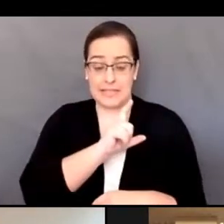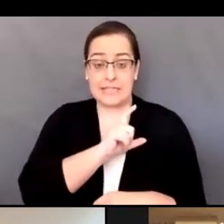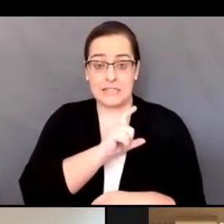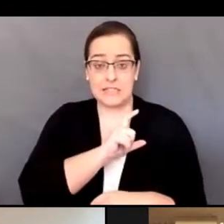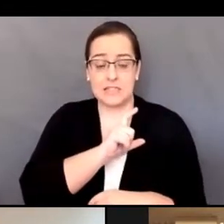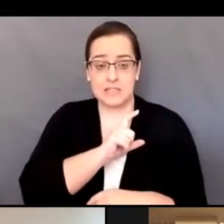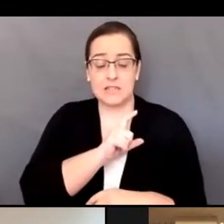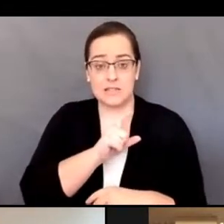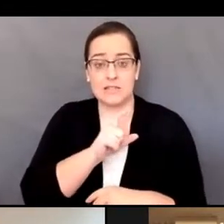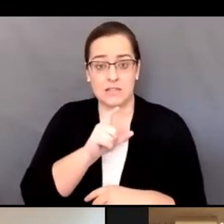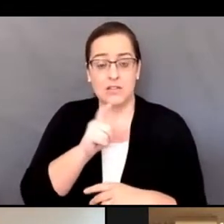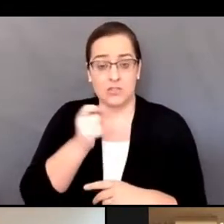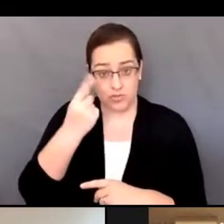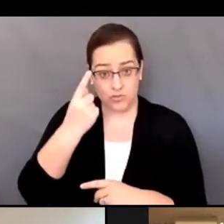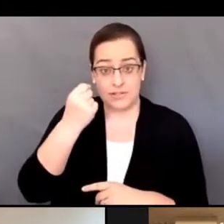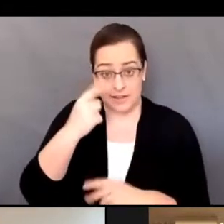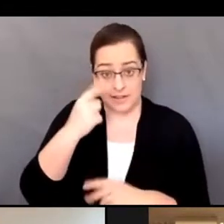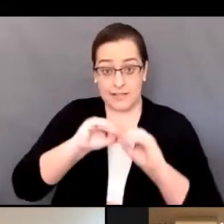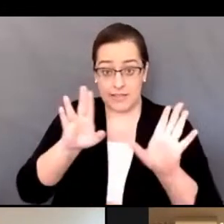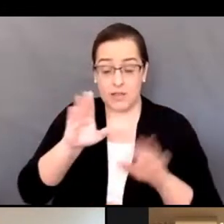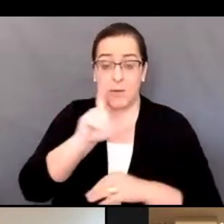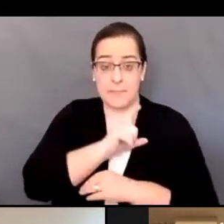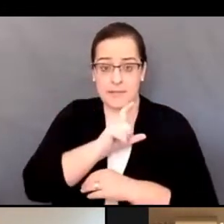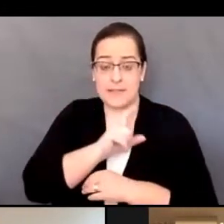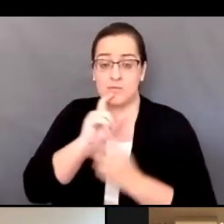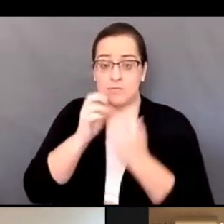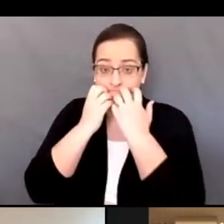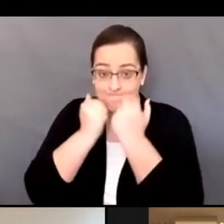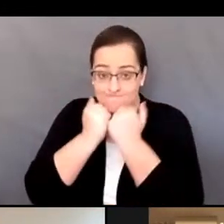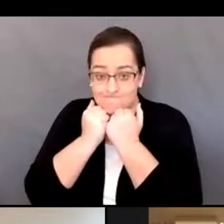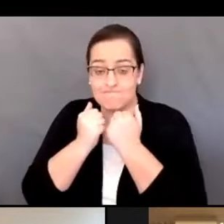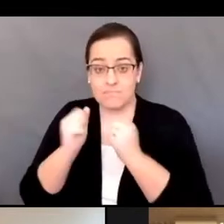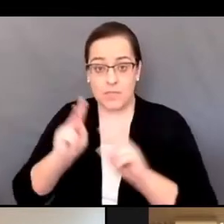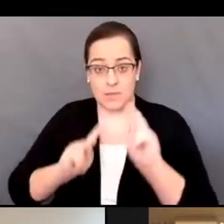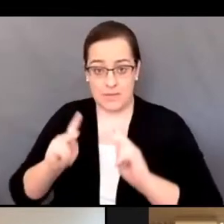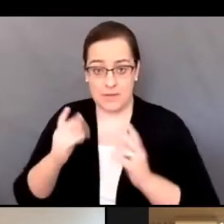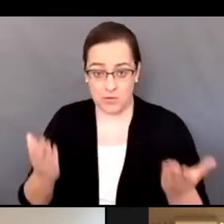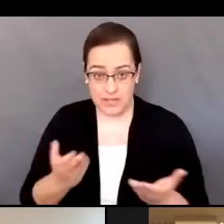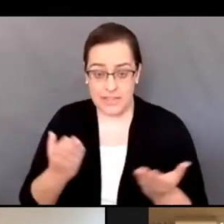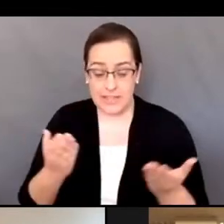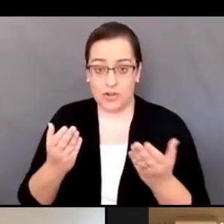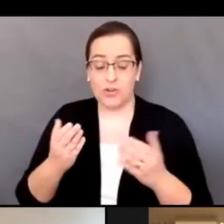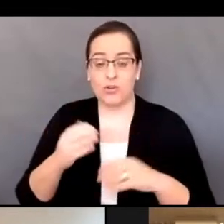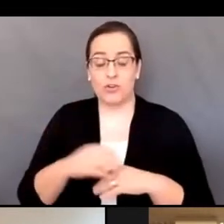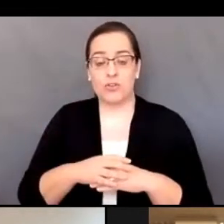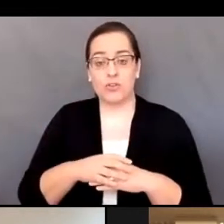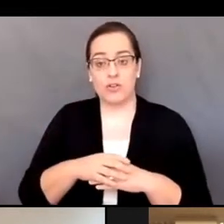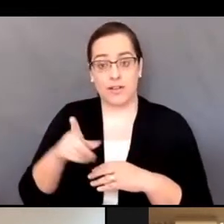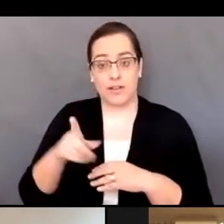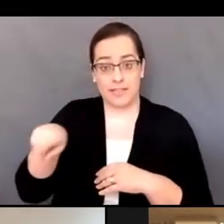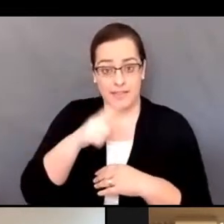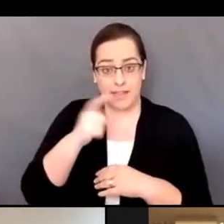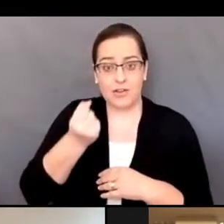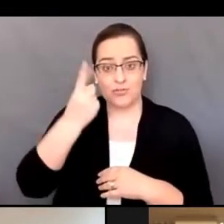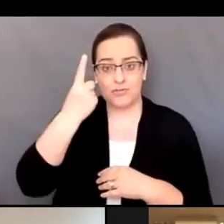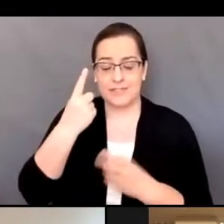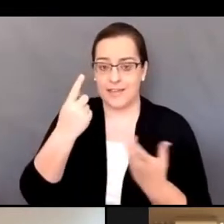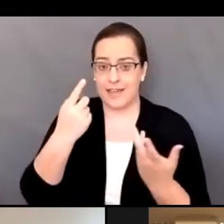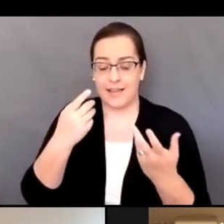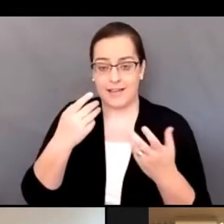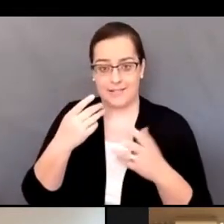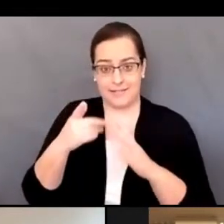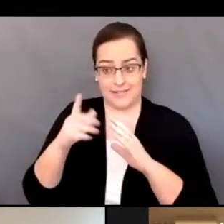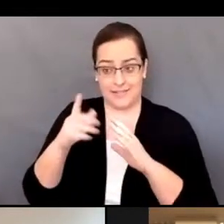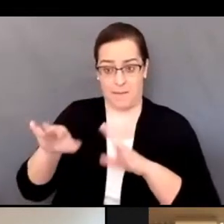this, they care deeply about our residents and the Amarillo community, and they understand that the kind of behavior